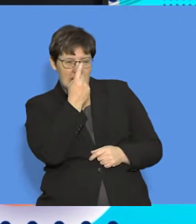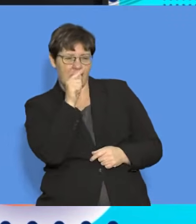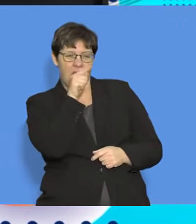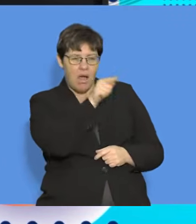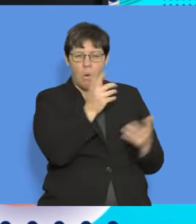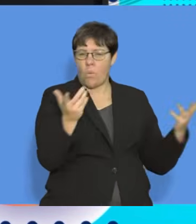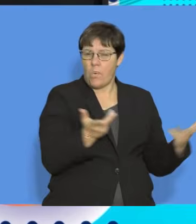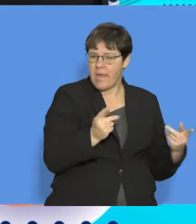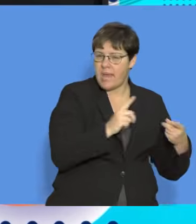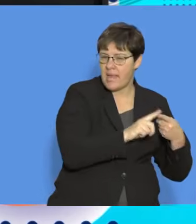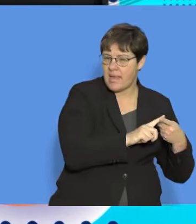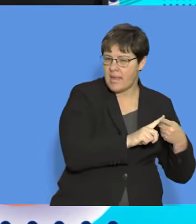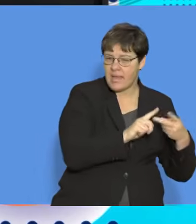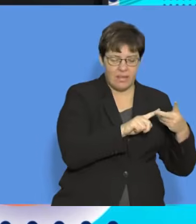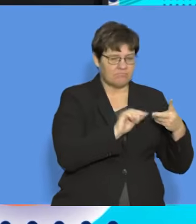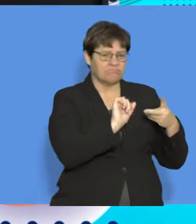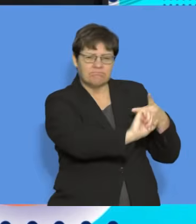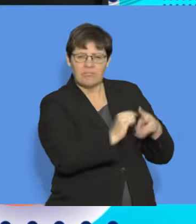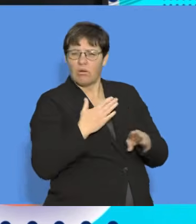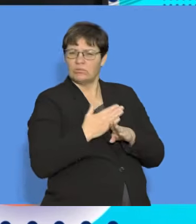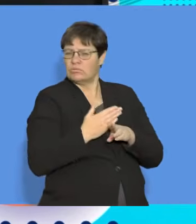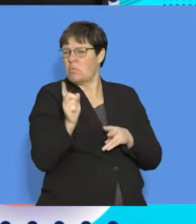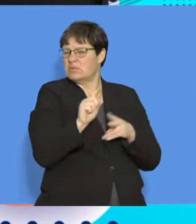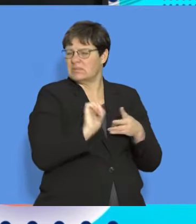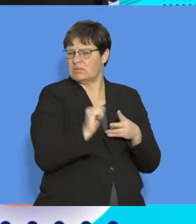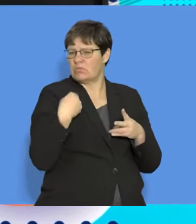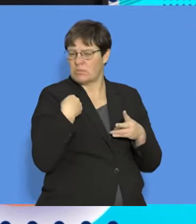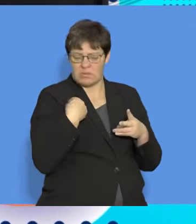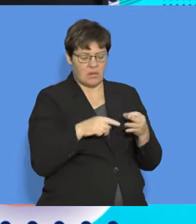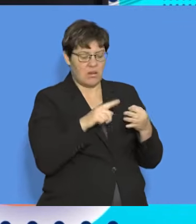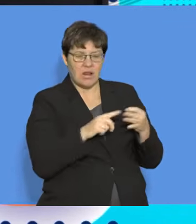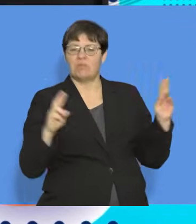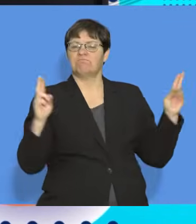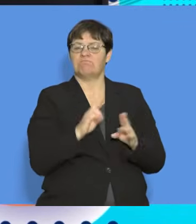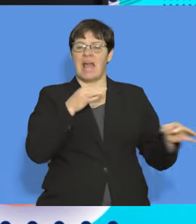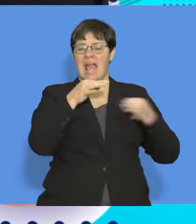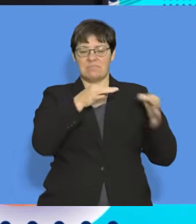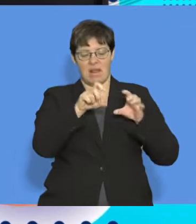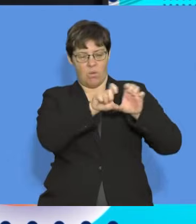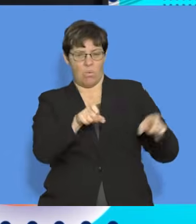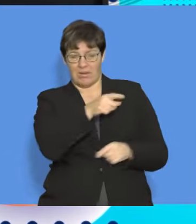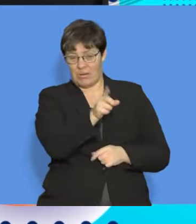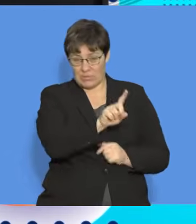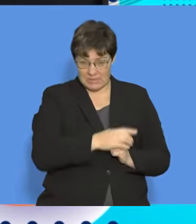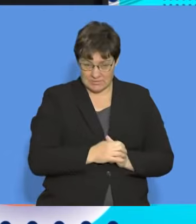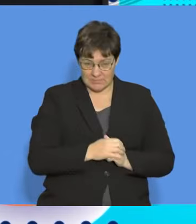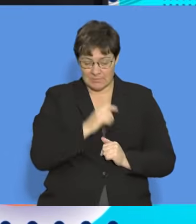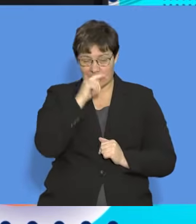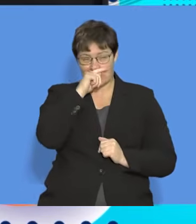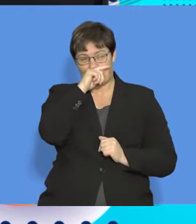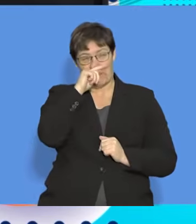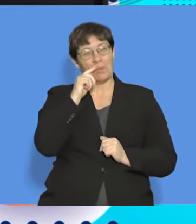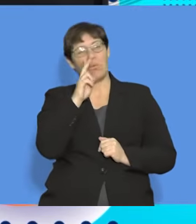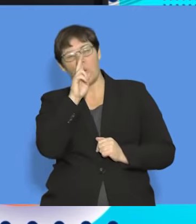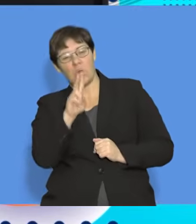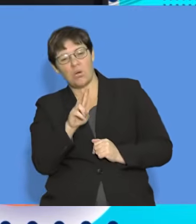organ, its function, and a brief description of the organ. And essentially, that's what we're going to look at now. So we're going to look